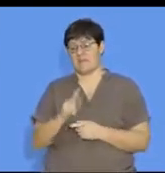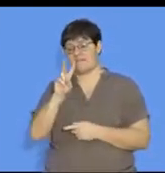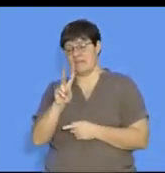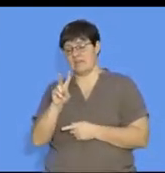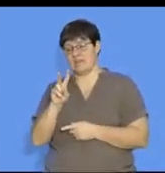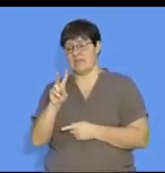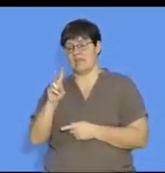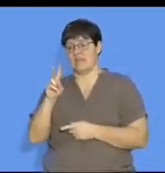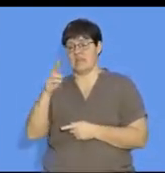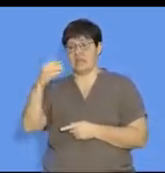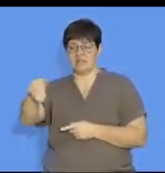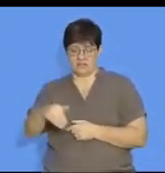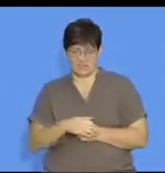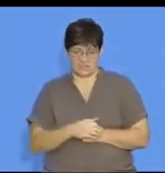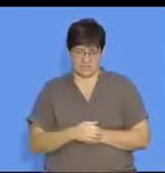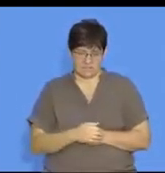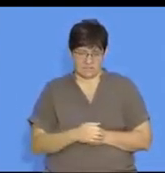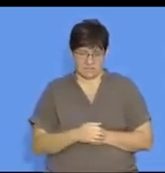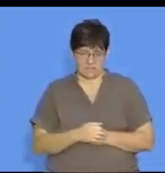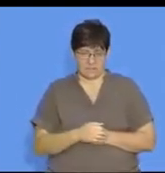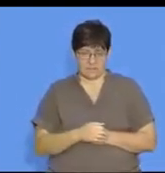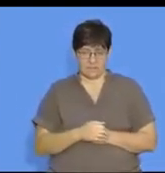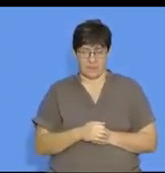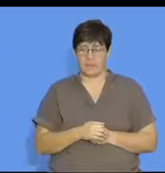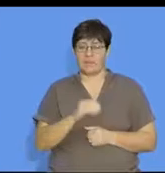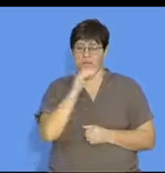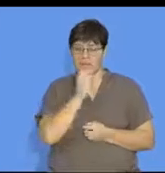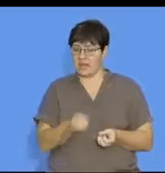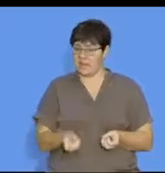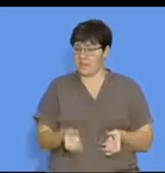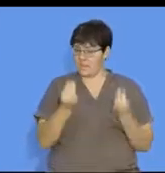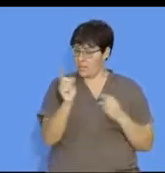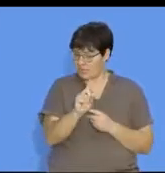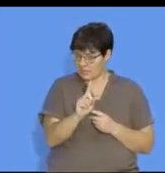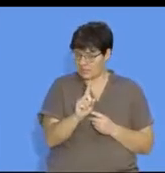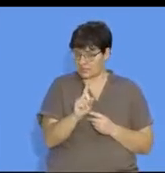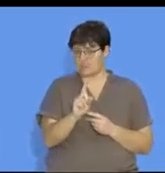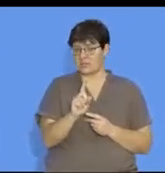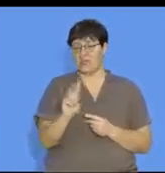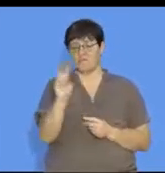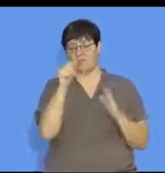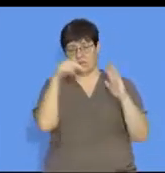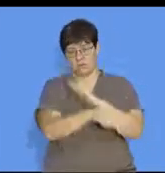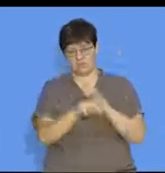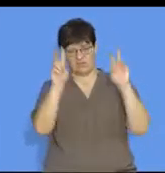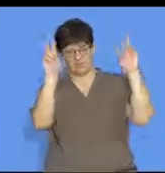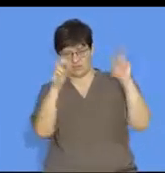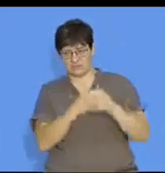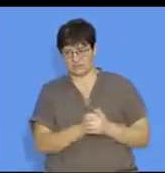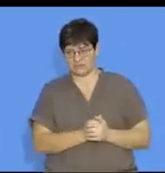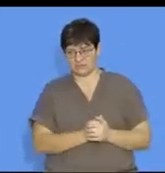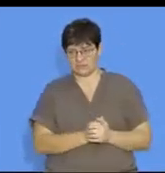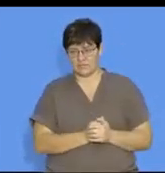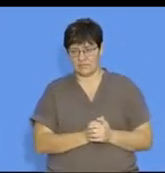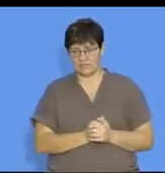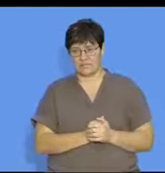and V external, right? Okay, this gives us what? Lost volts. Okay, take note of that. Okay,